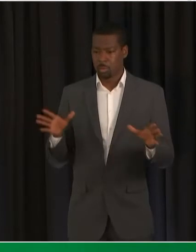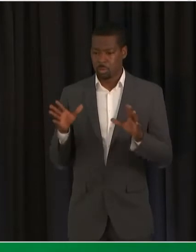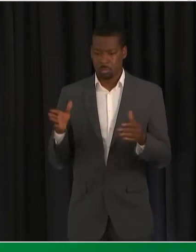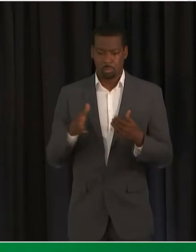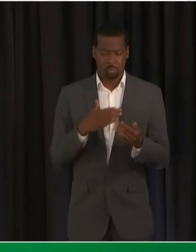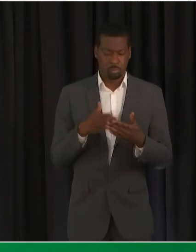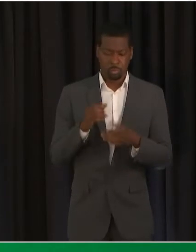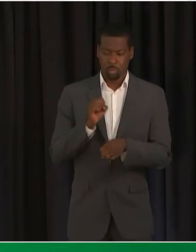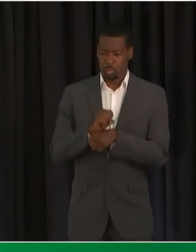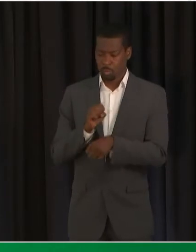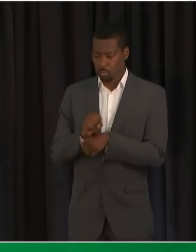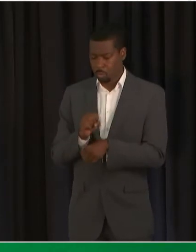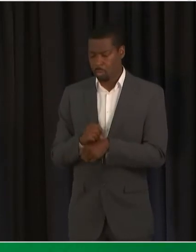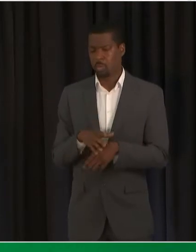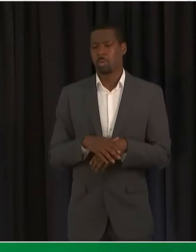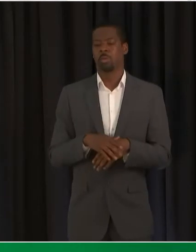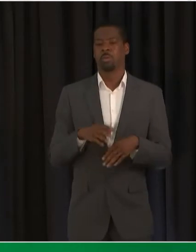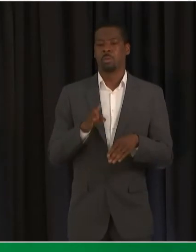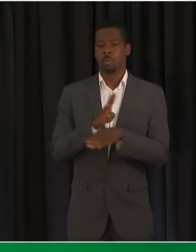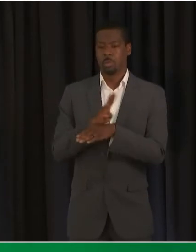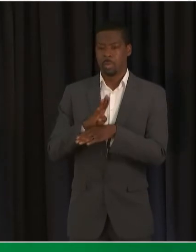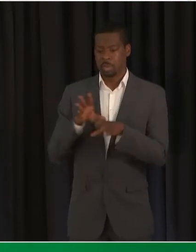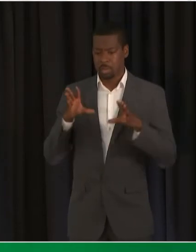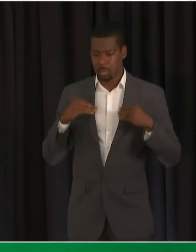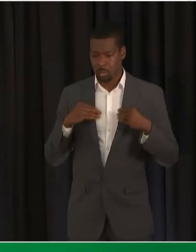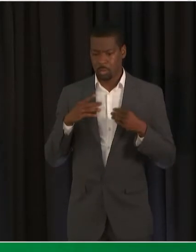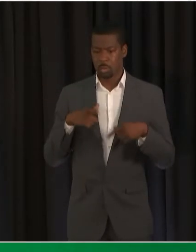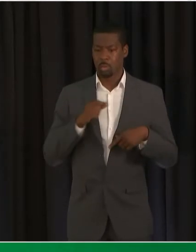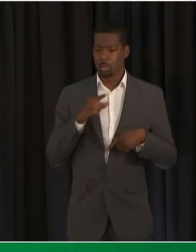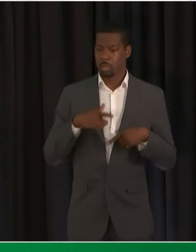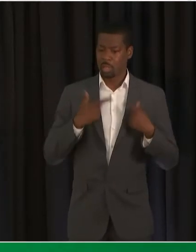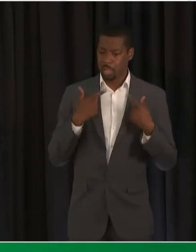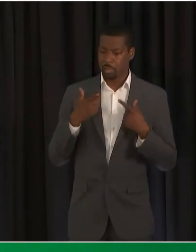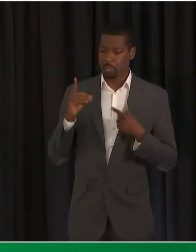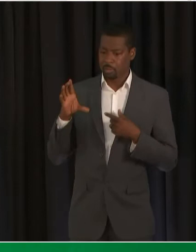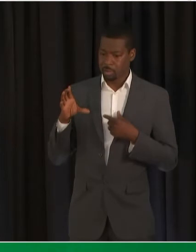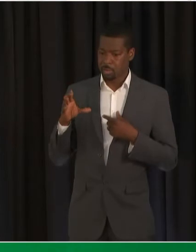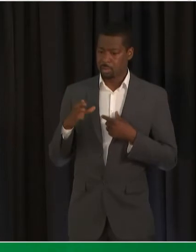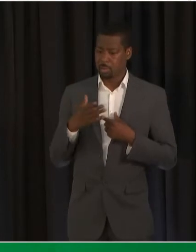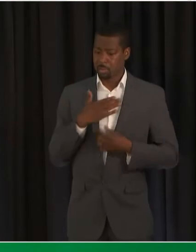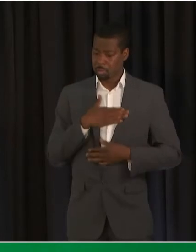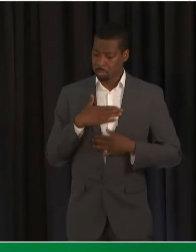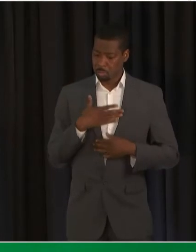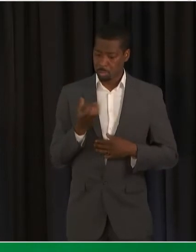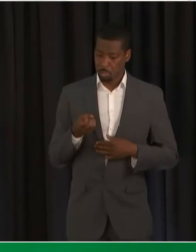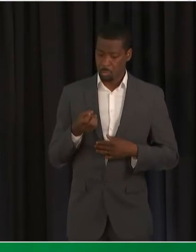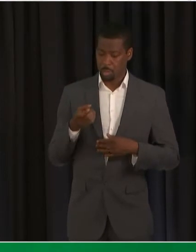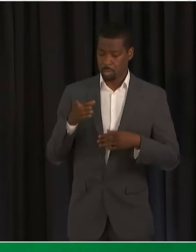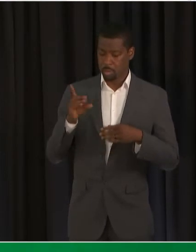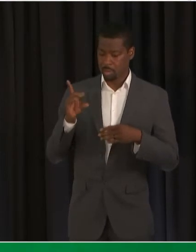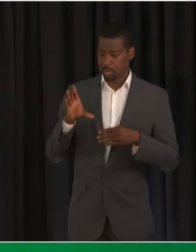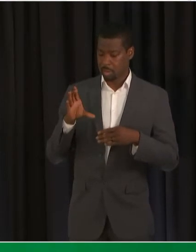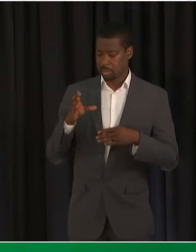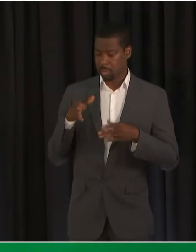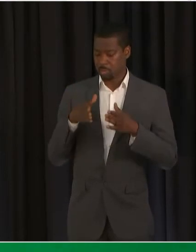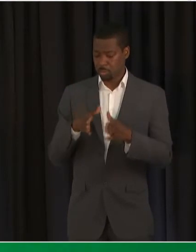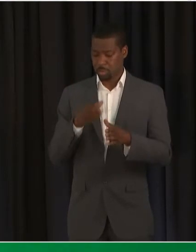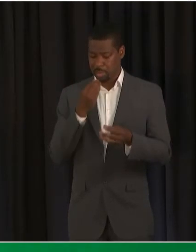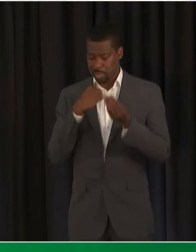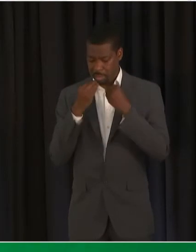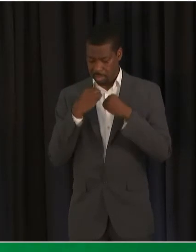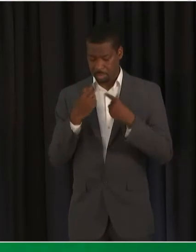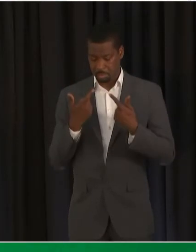you are a worker, a resident, or a business owner that has enjoyed streeteries and would like for streeteries to stay around